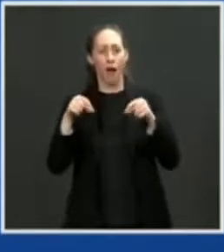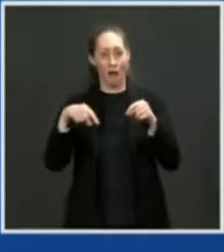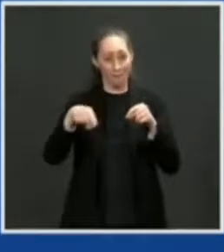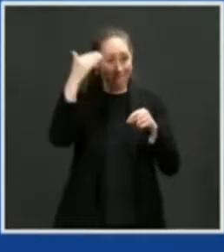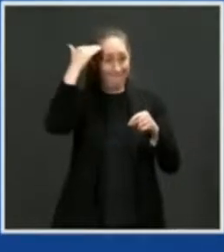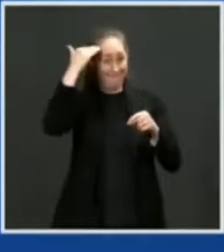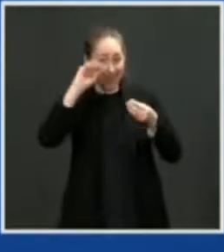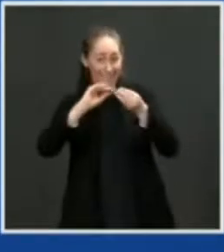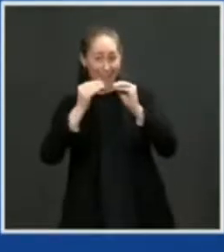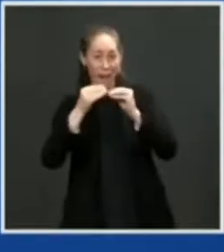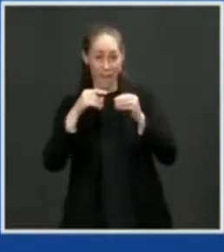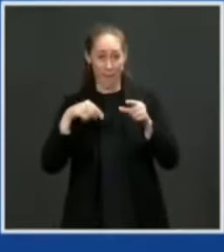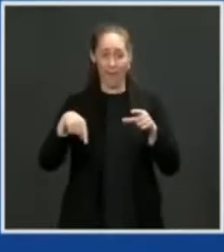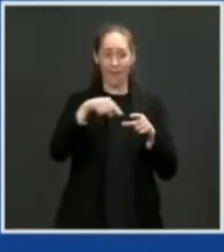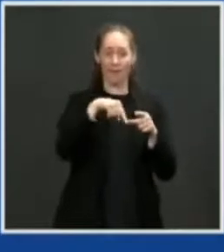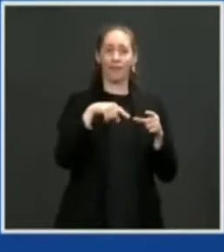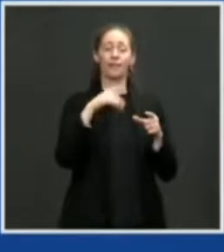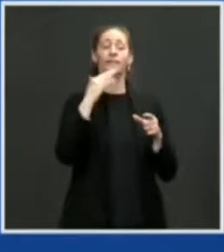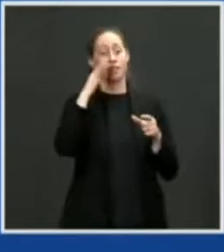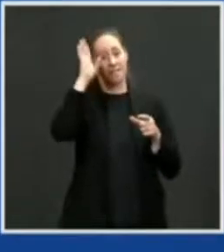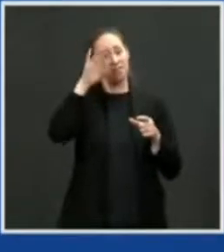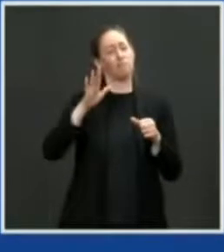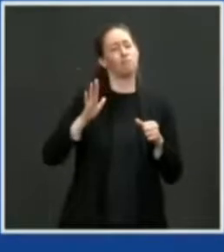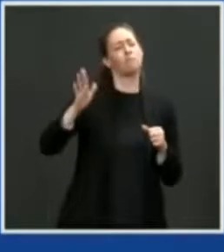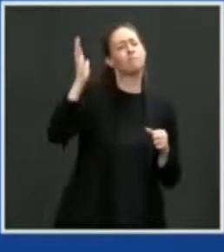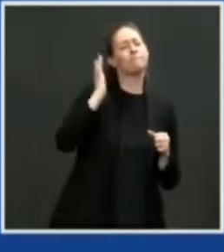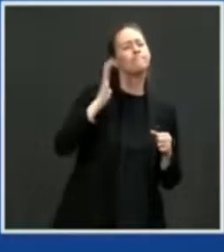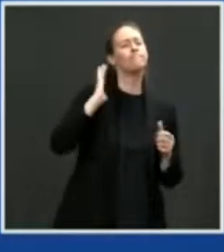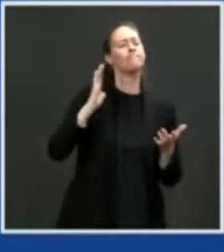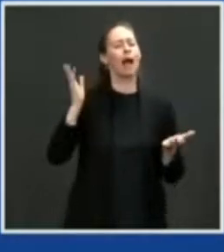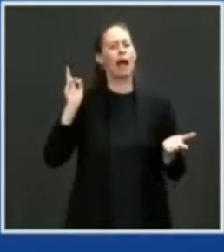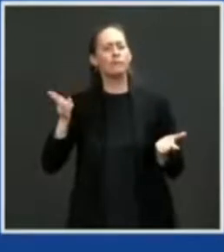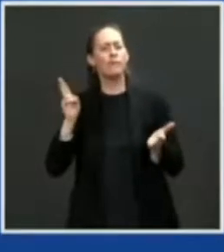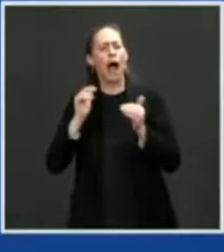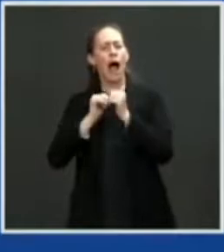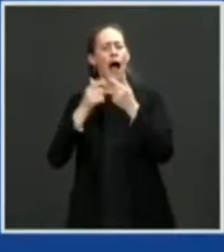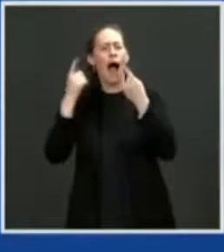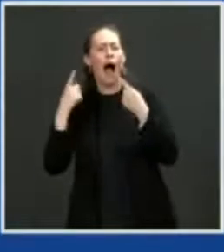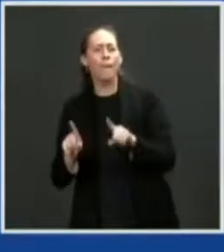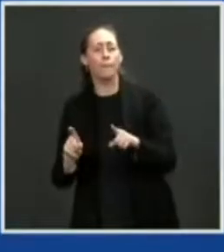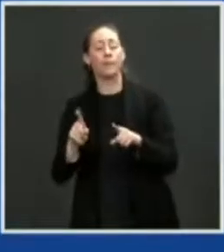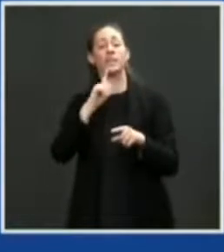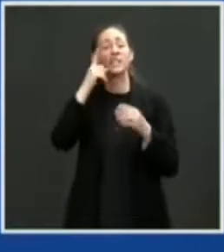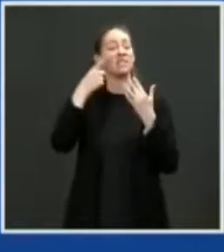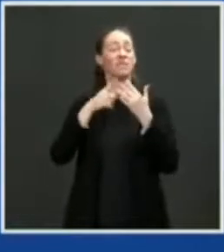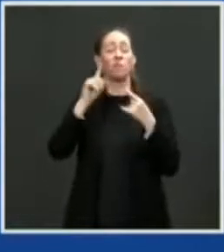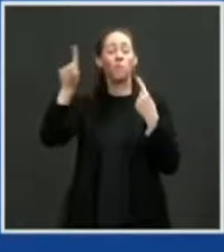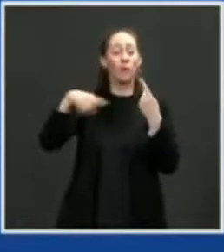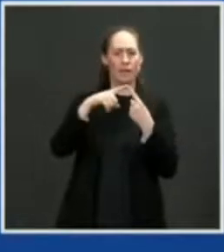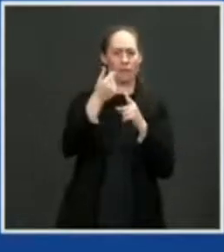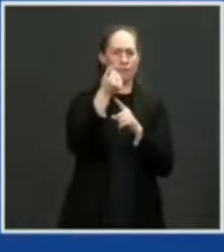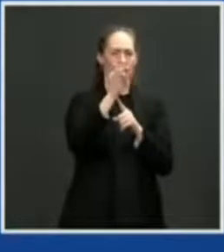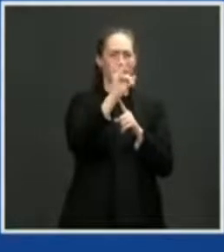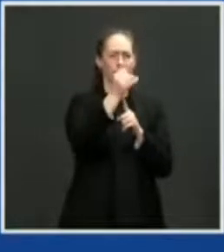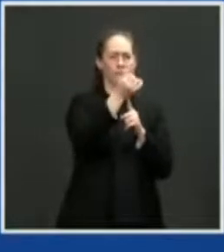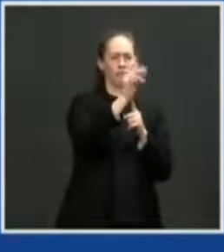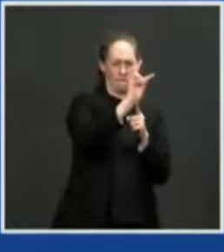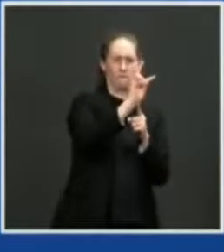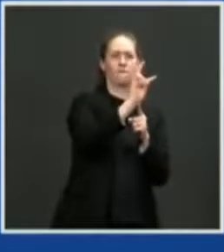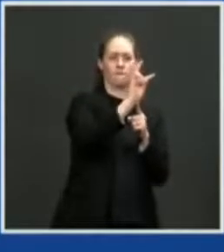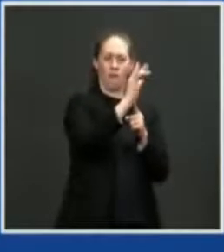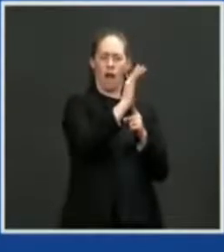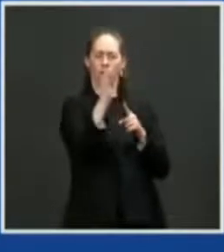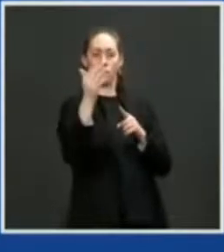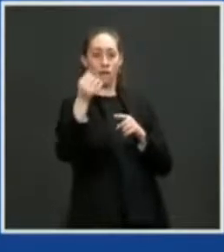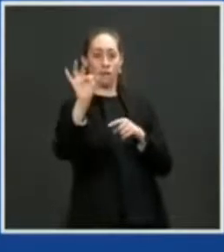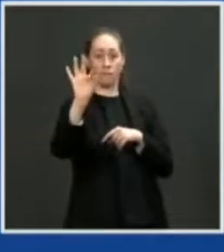Senate. I'm actually that 114 years between 1917 and old. 1971, the filibuster existed. There were a total